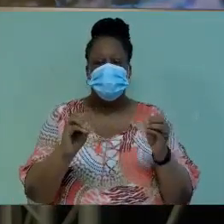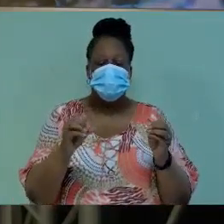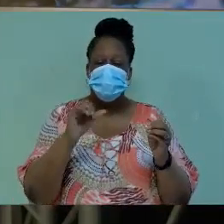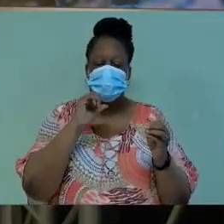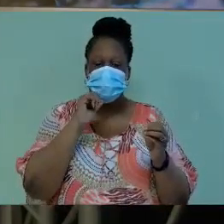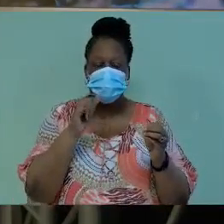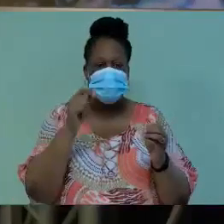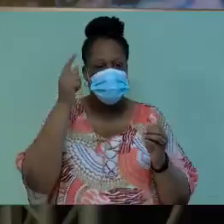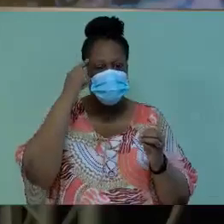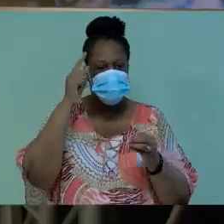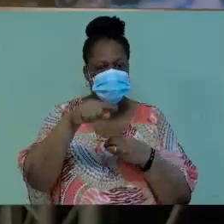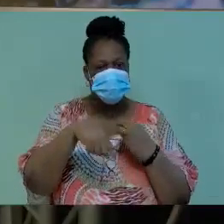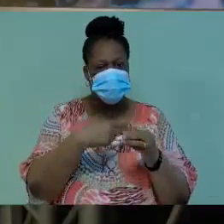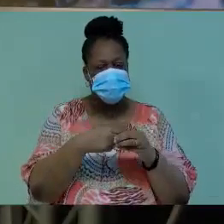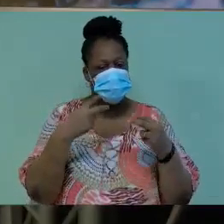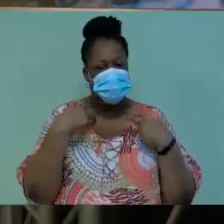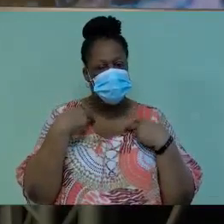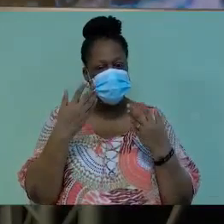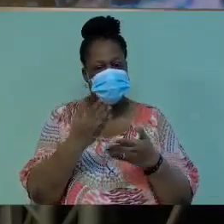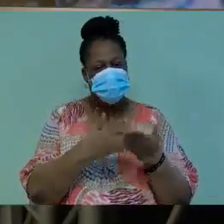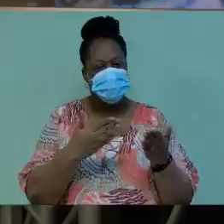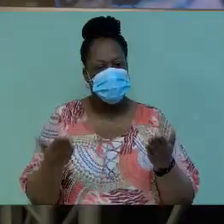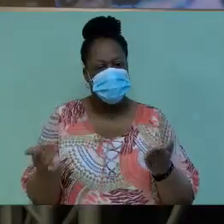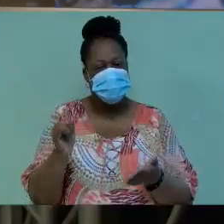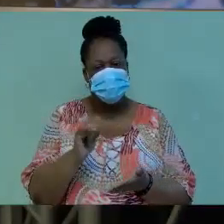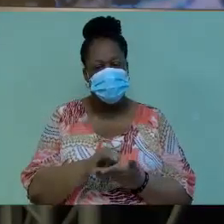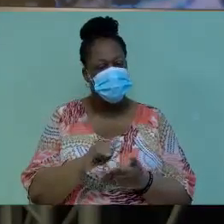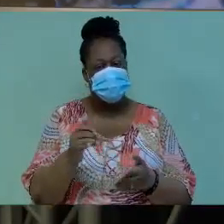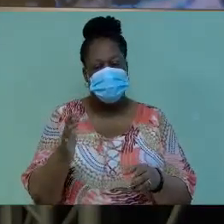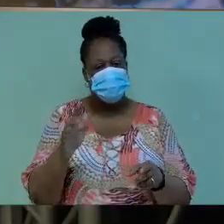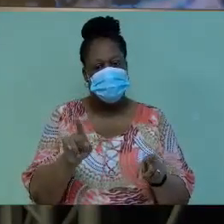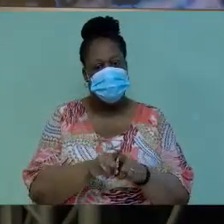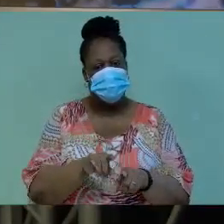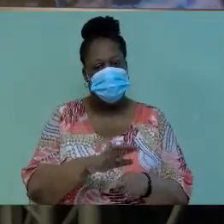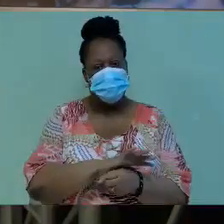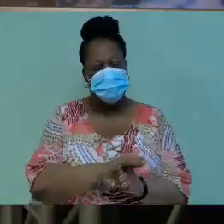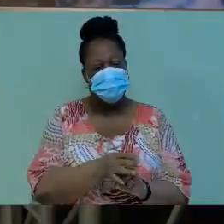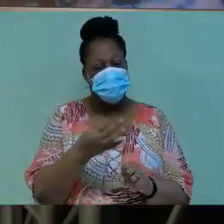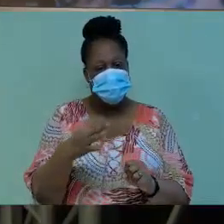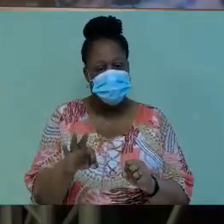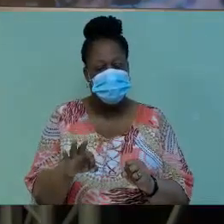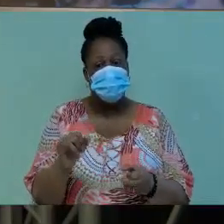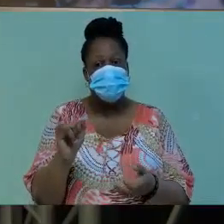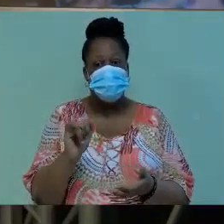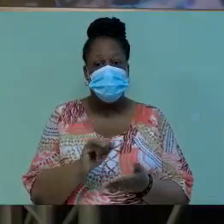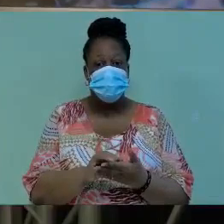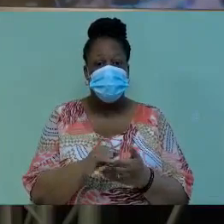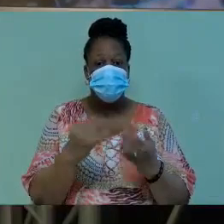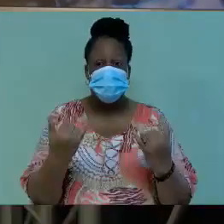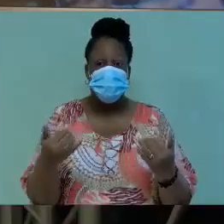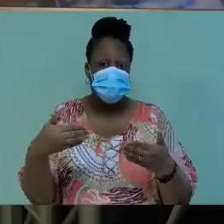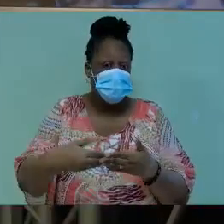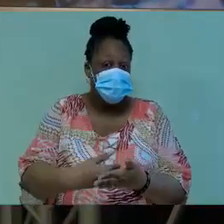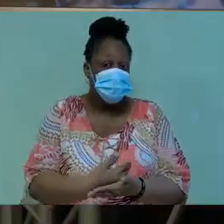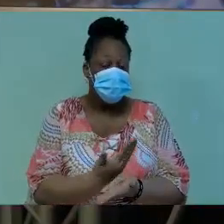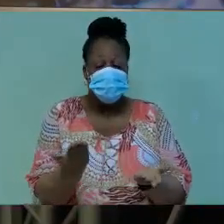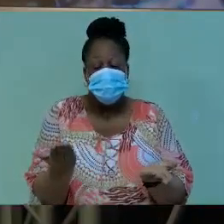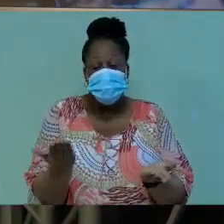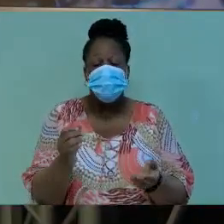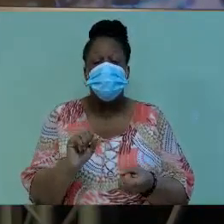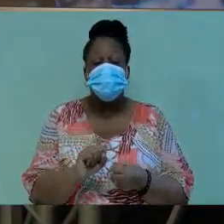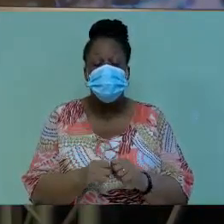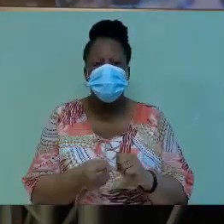pandemic, I believe that COVID-19 has presented the Accountant General's Department with an excellent